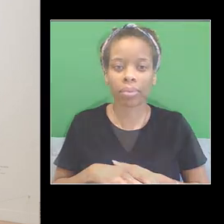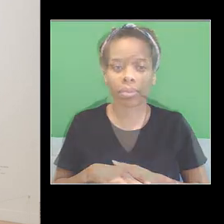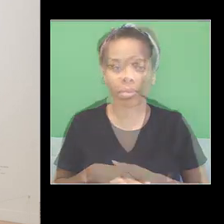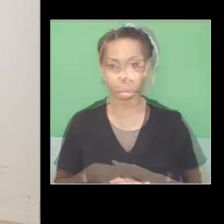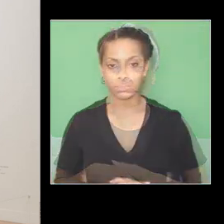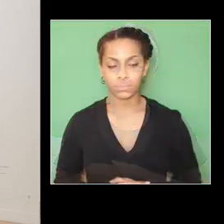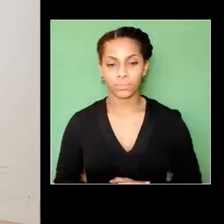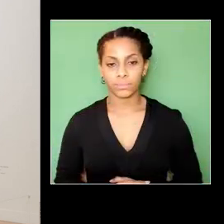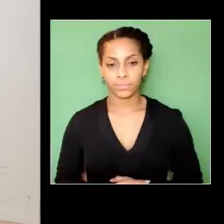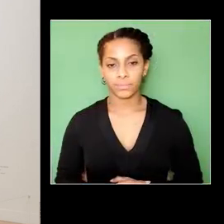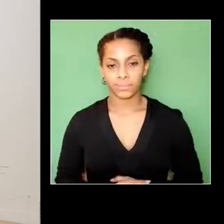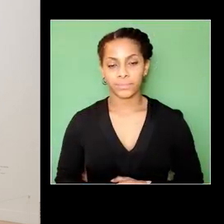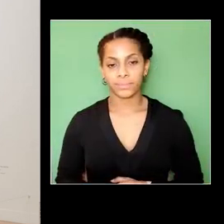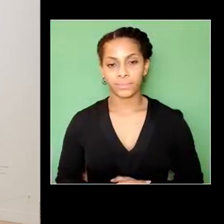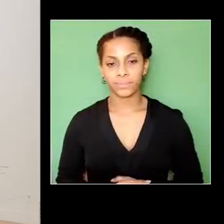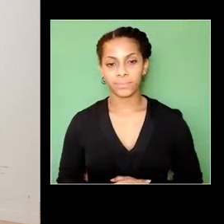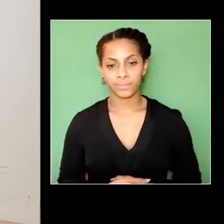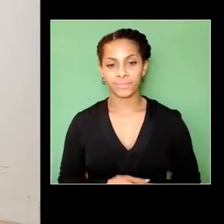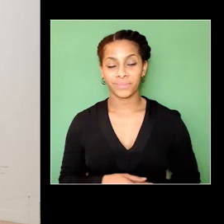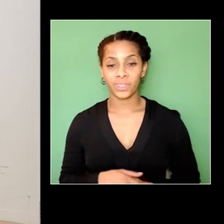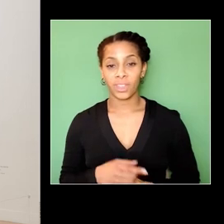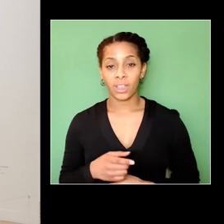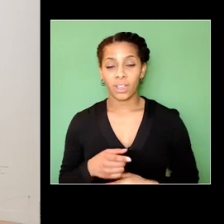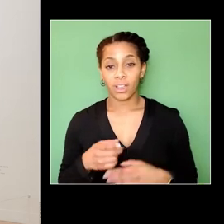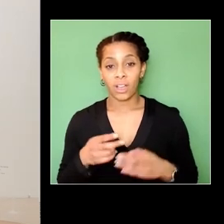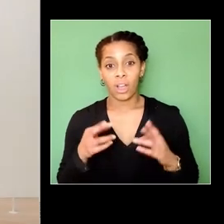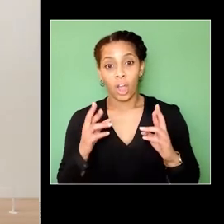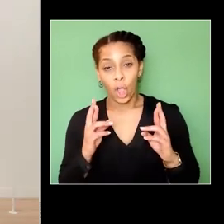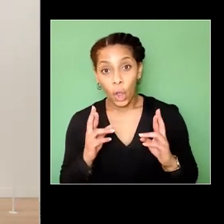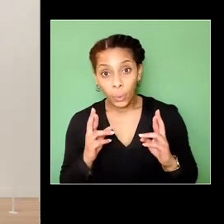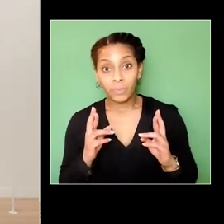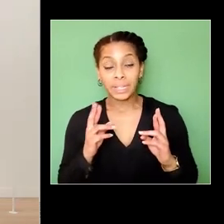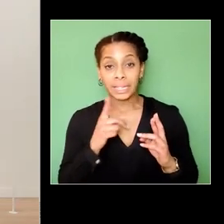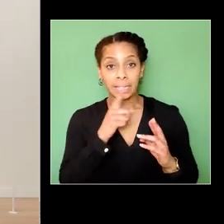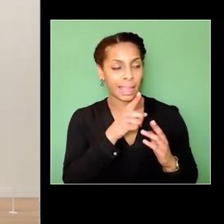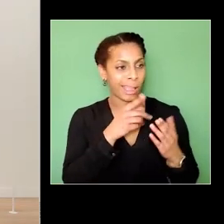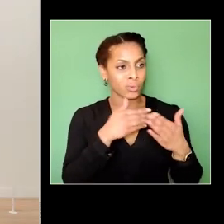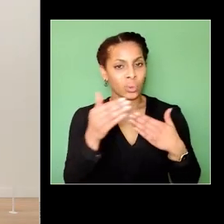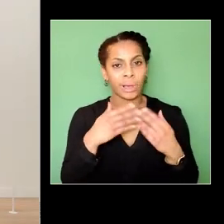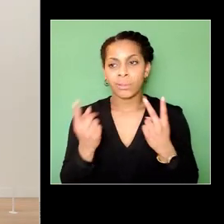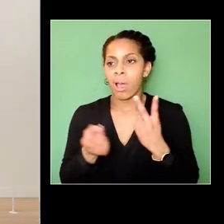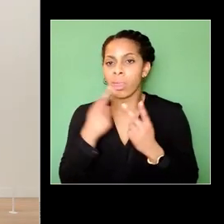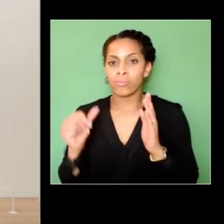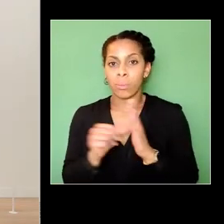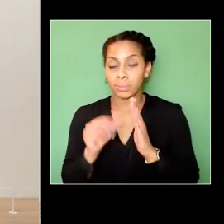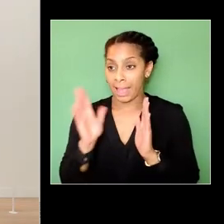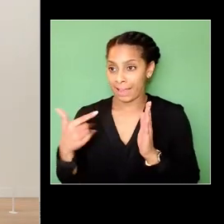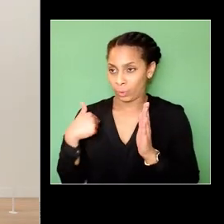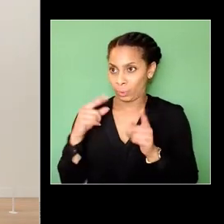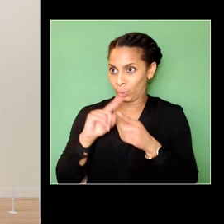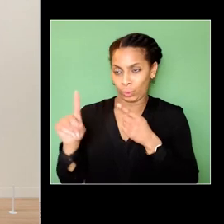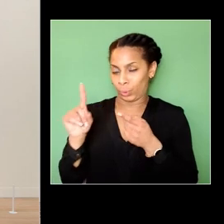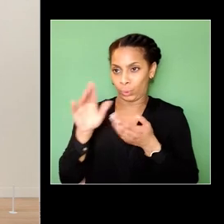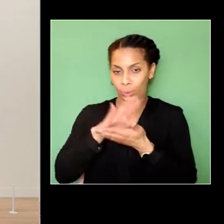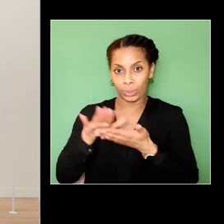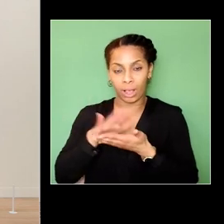hopefully throws out other problems that I then have to tackle. Mm-hmm. And I found that because